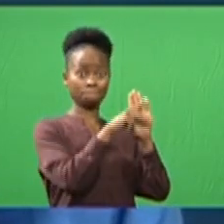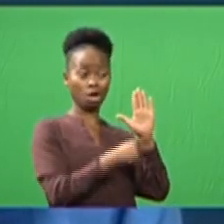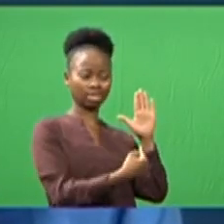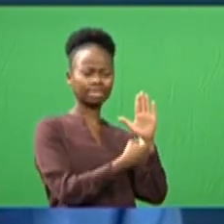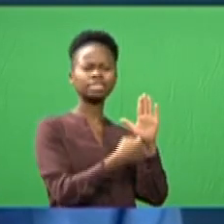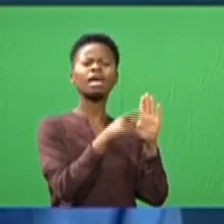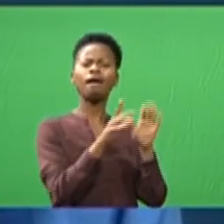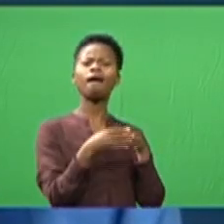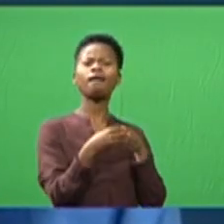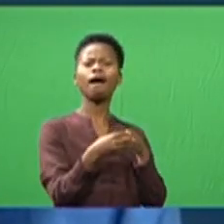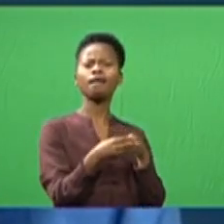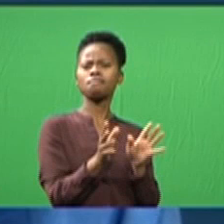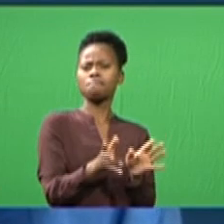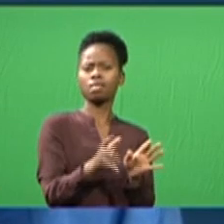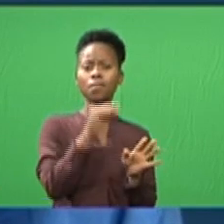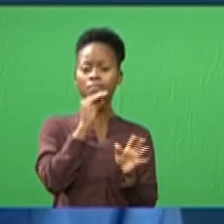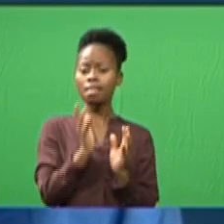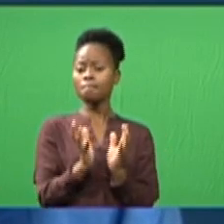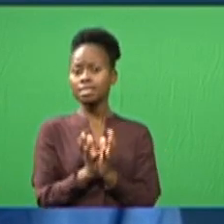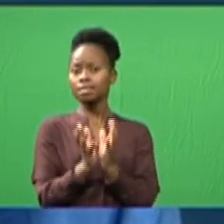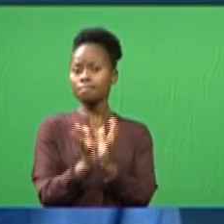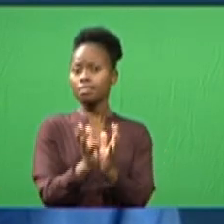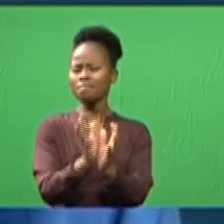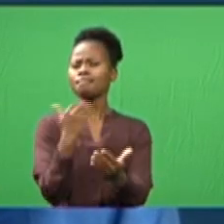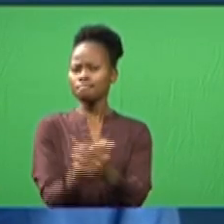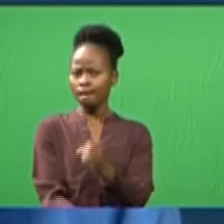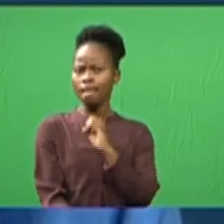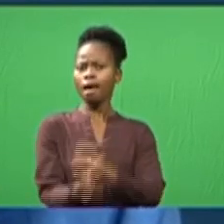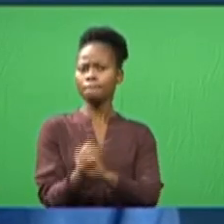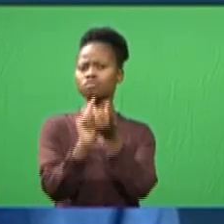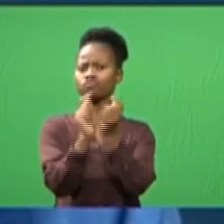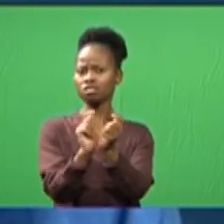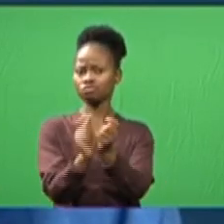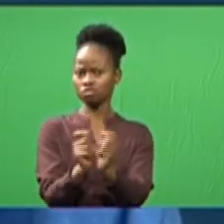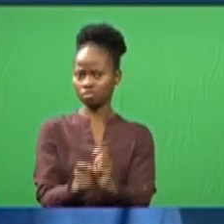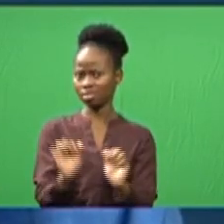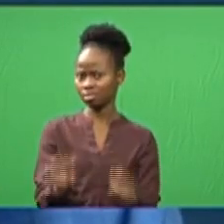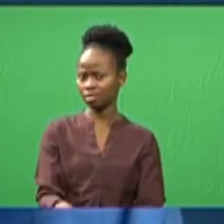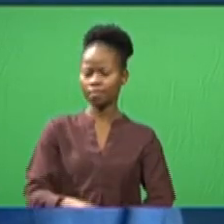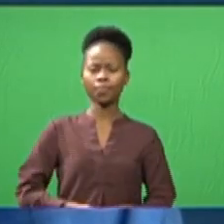changing from meeting to meeting in response to new data and risks.